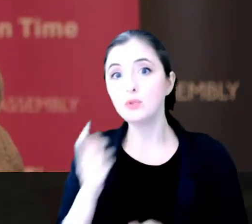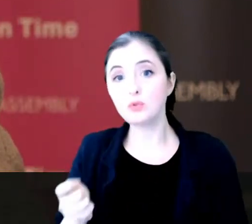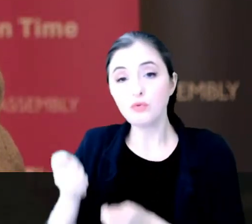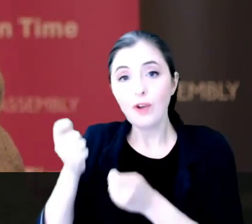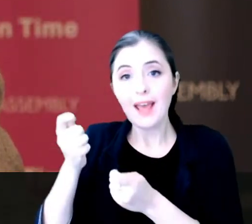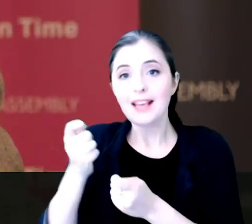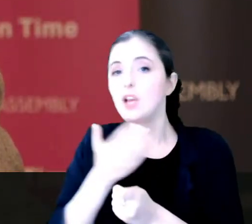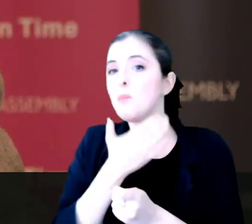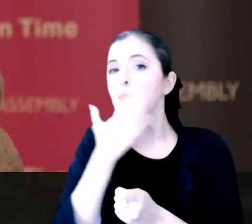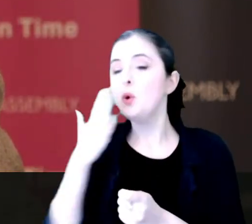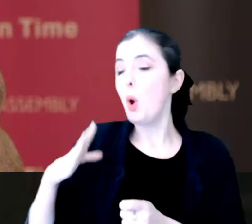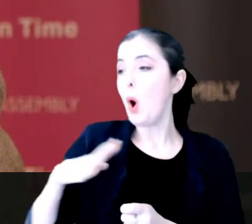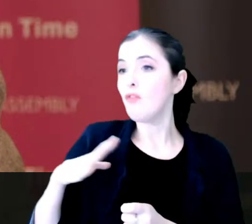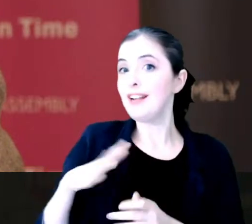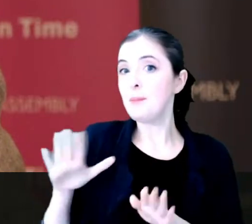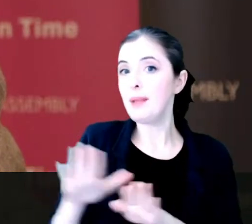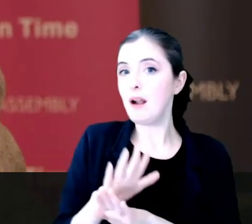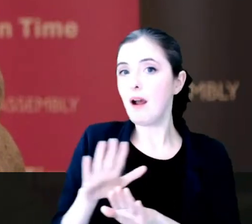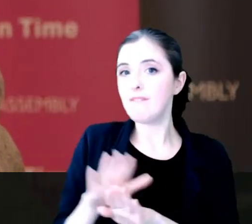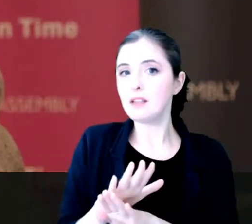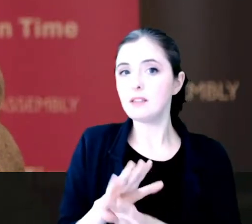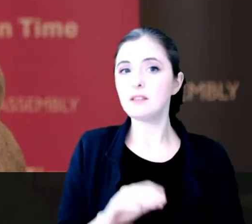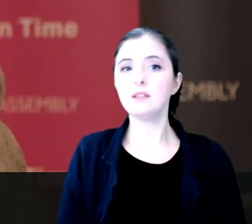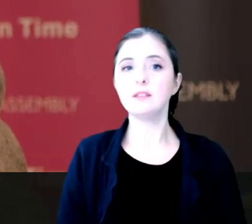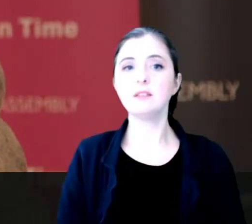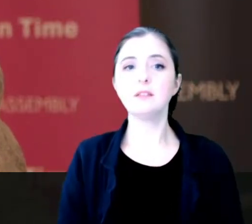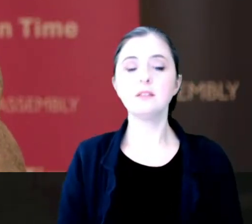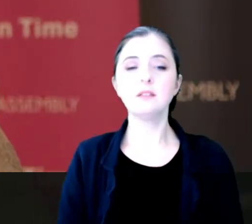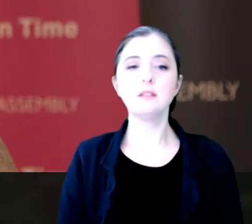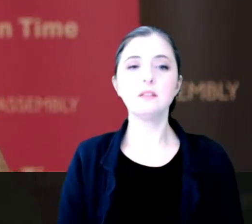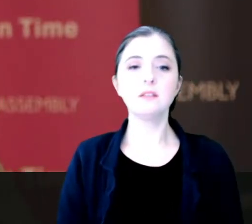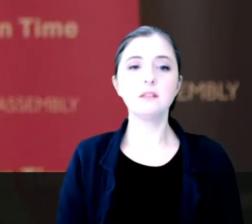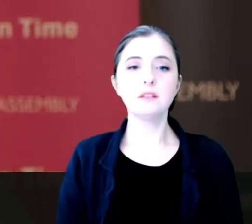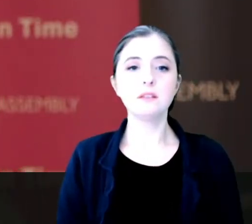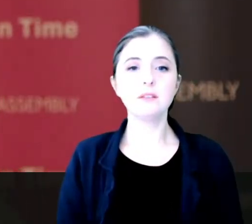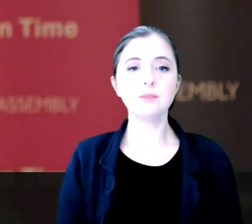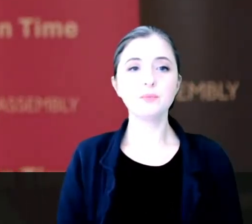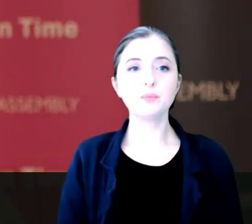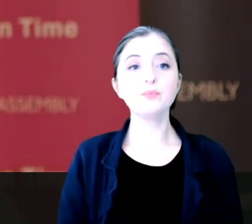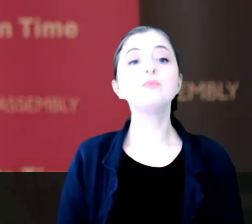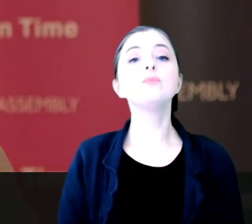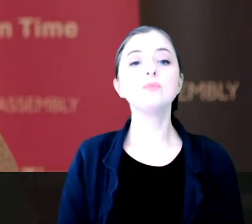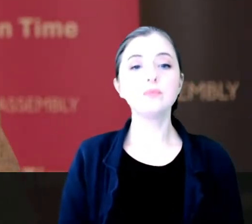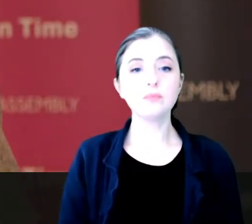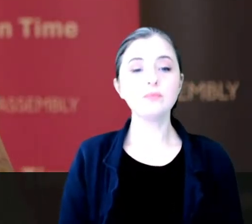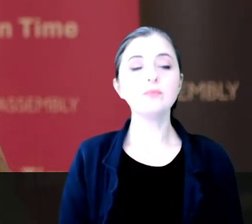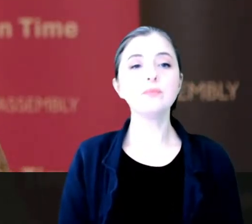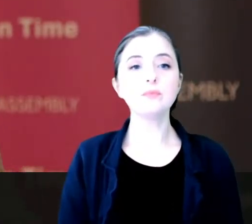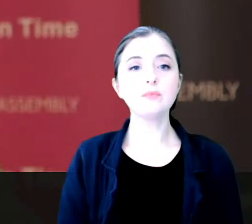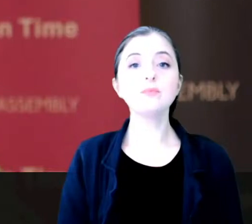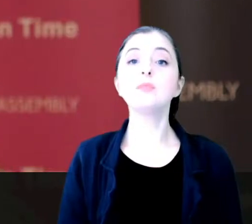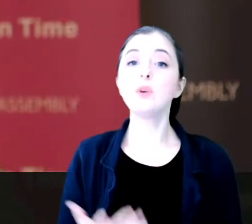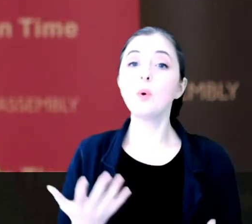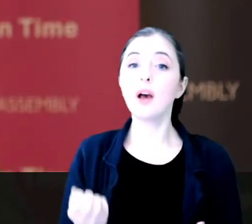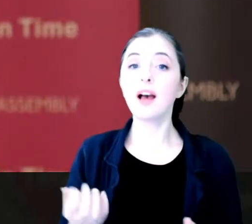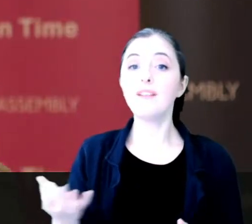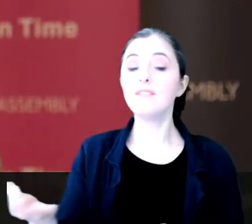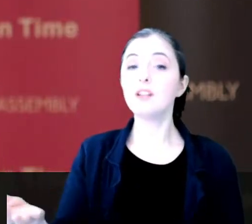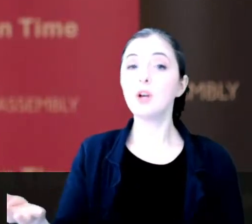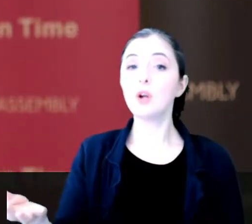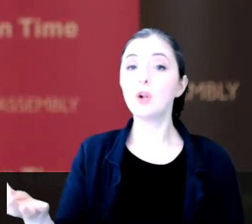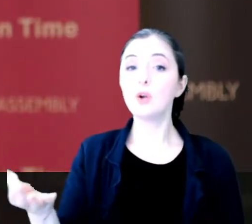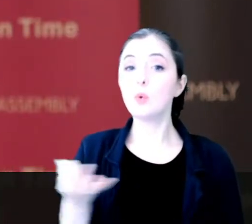covered in the previous sections. So we can take questions from any